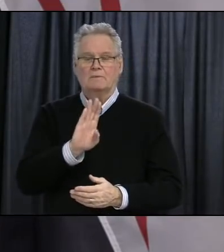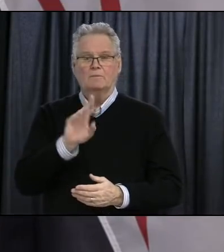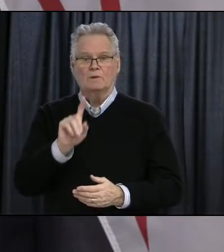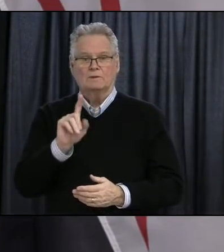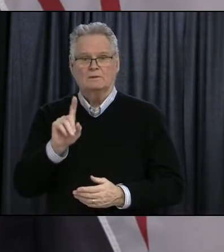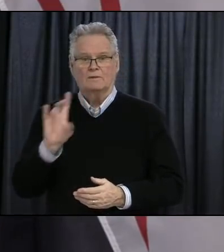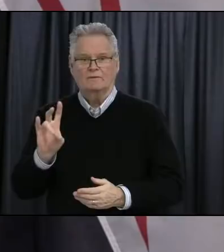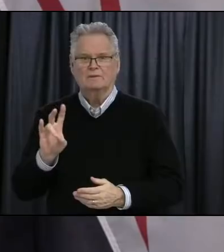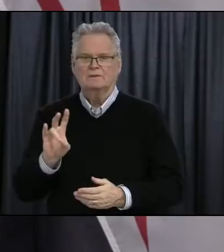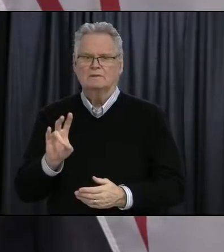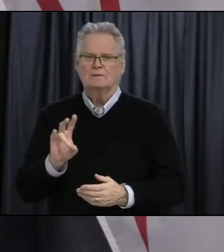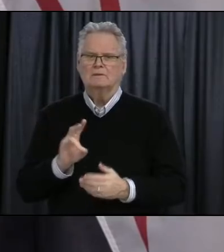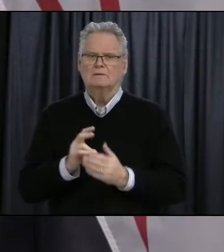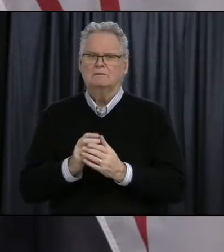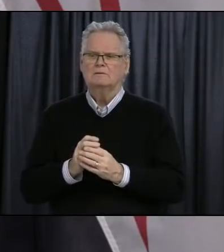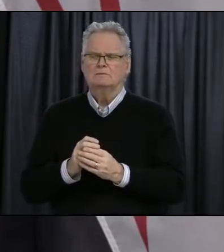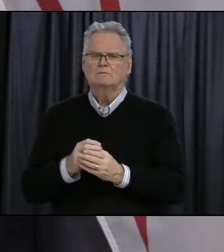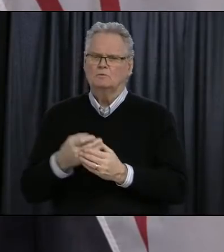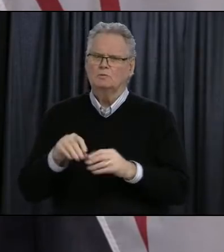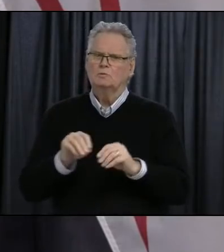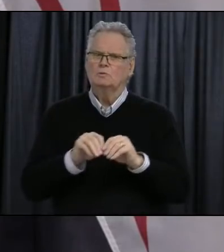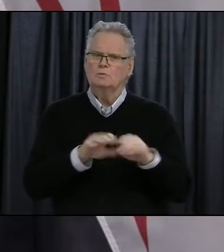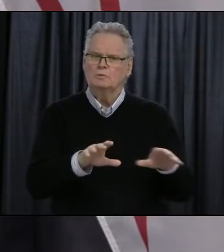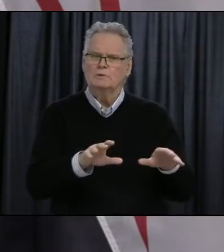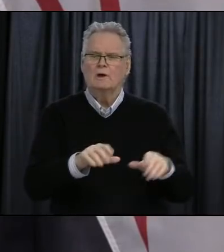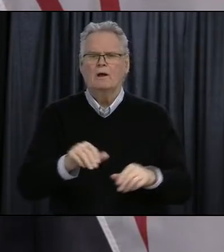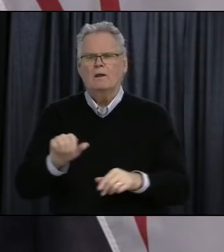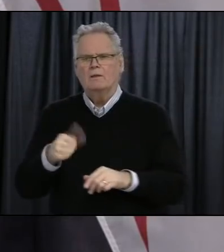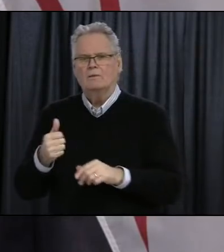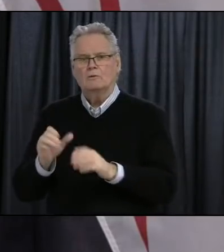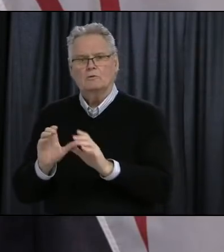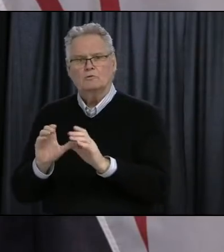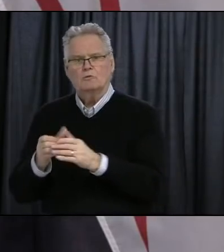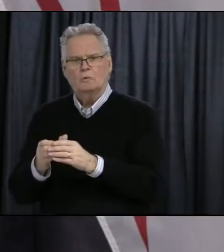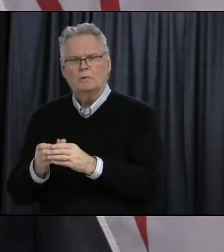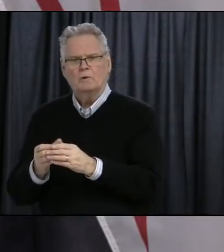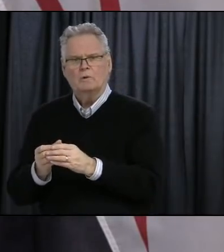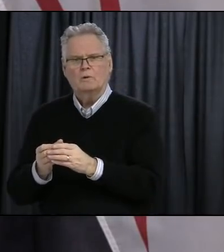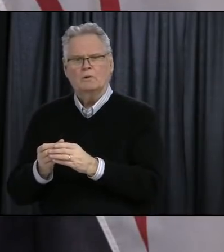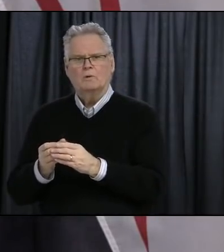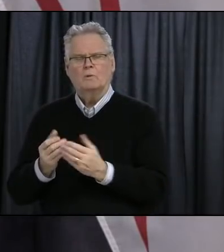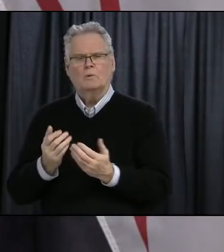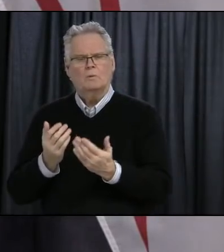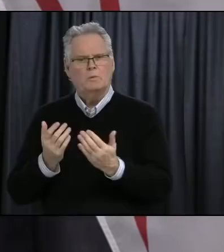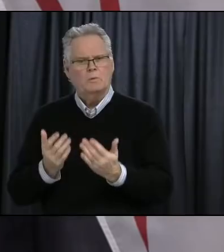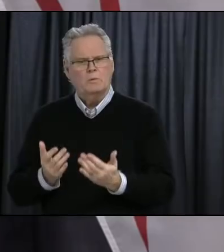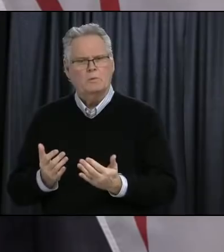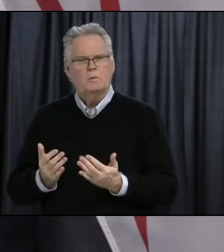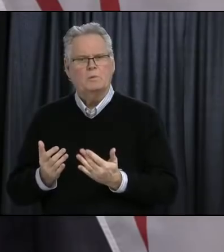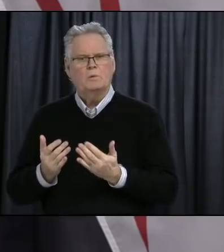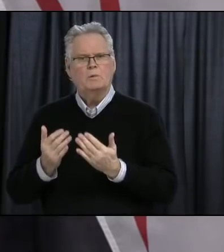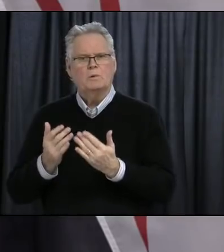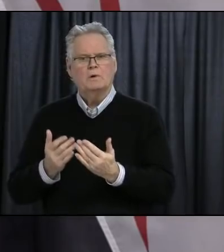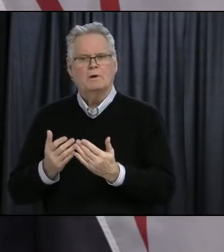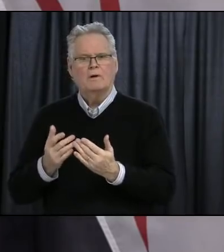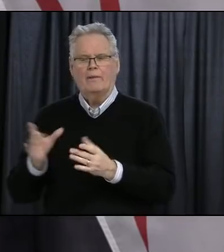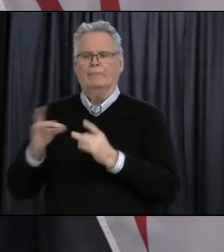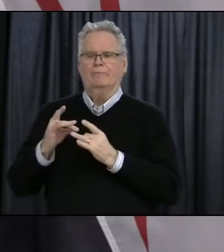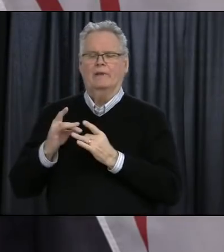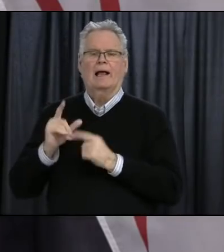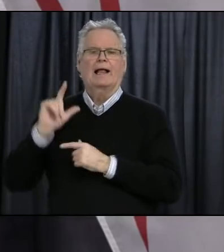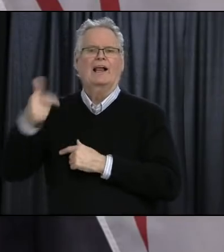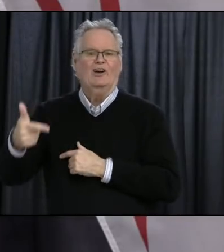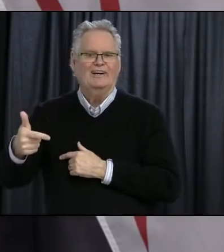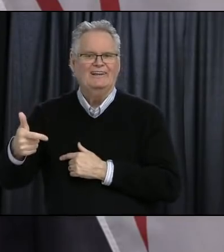it to have a much longer incubation period as well. So we're trying to respond to what the evidence has shown